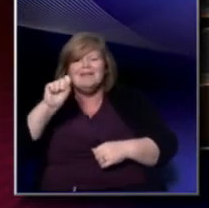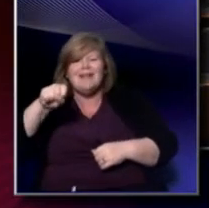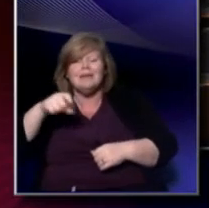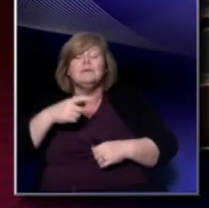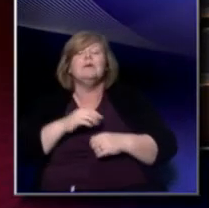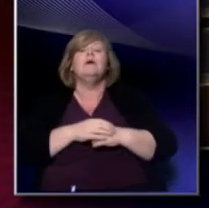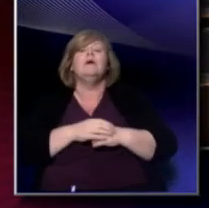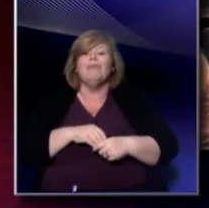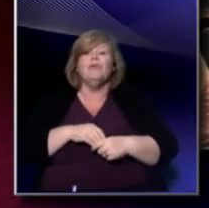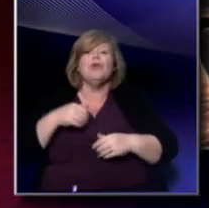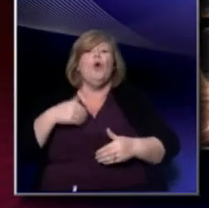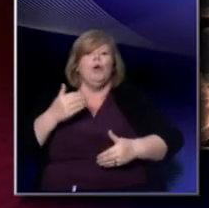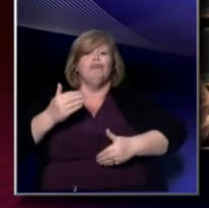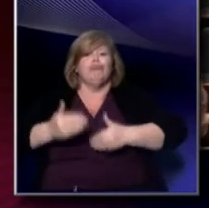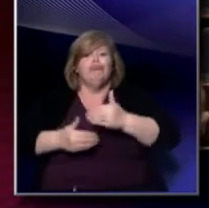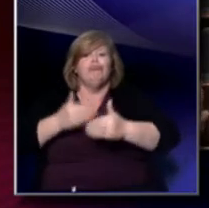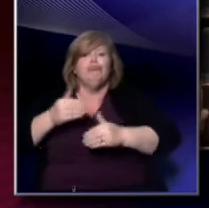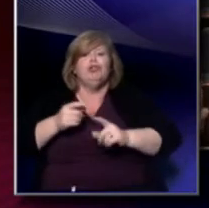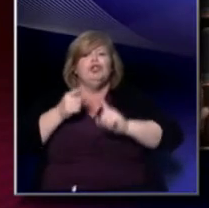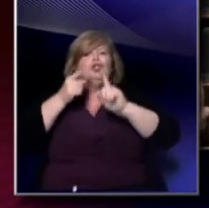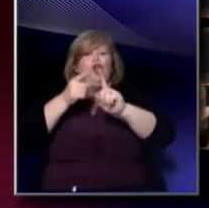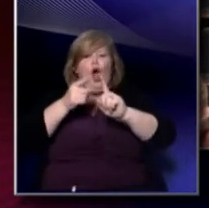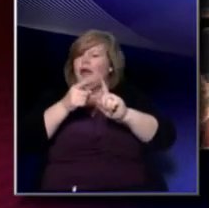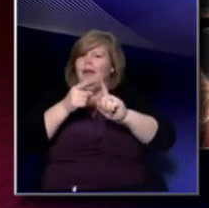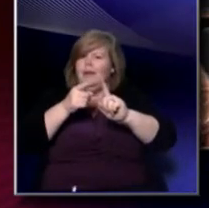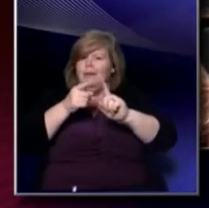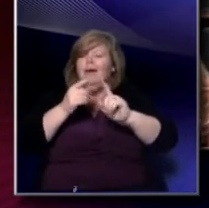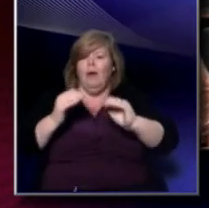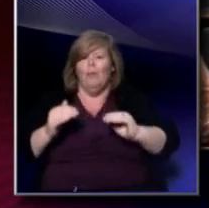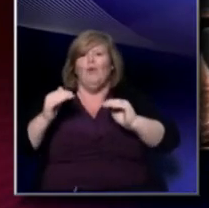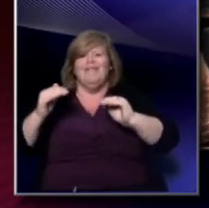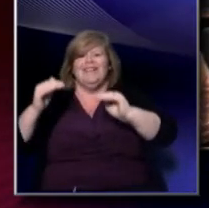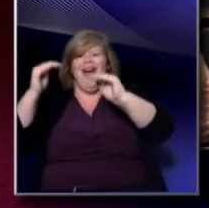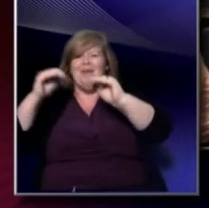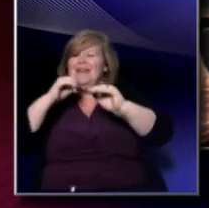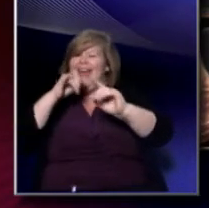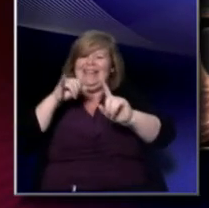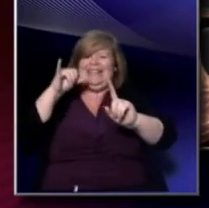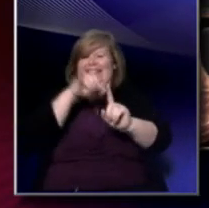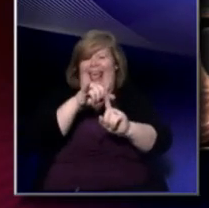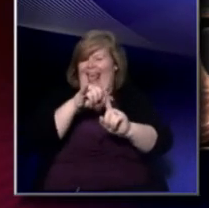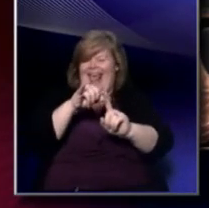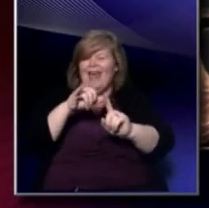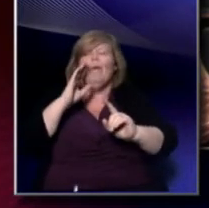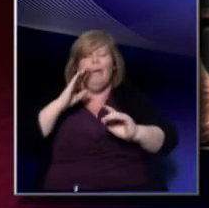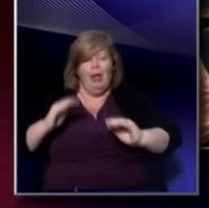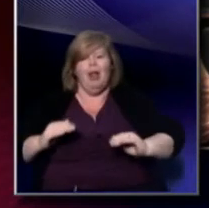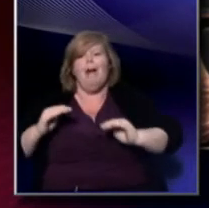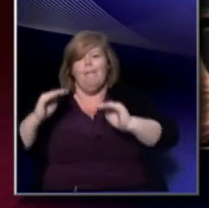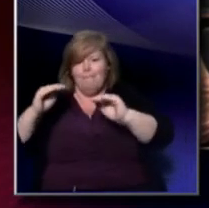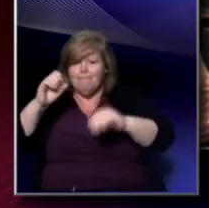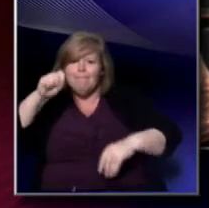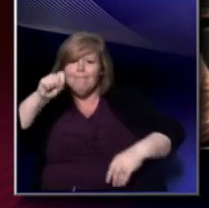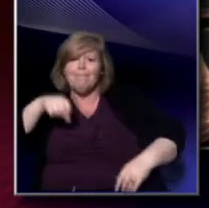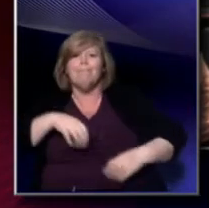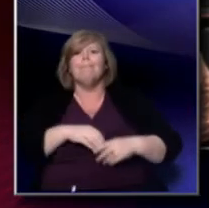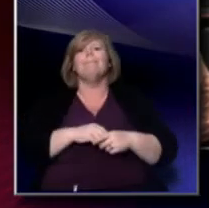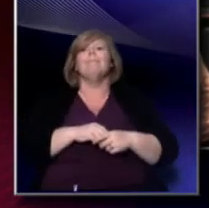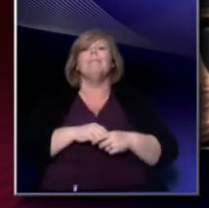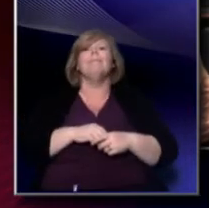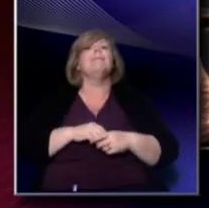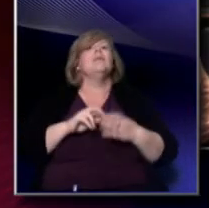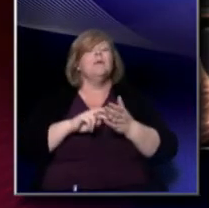group of schools staying the same. It is moving as we're moving. And what will happen is we will be